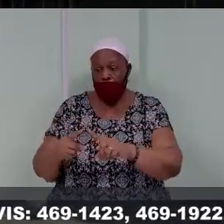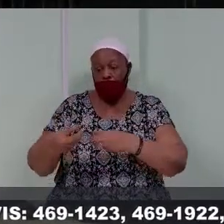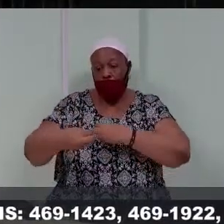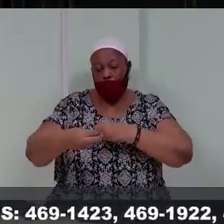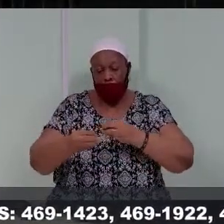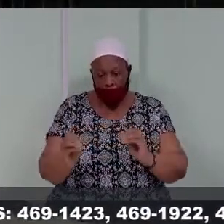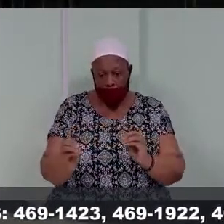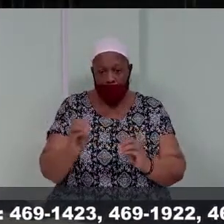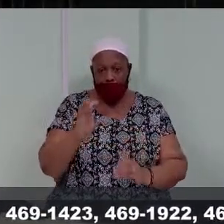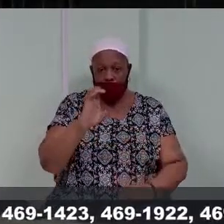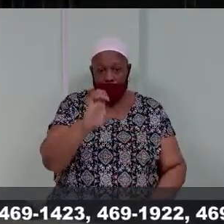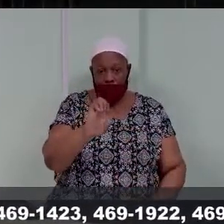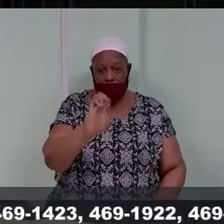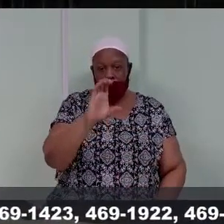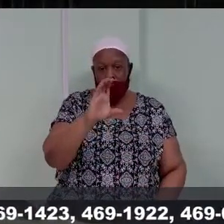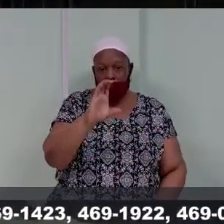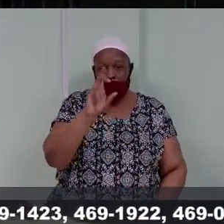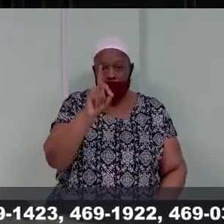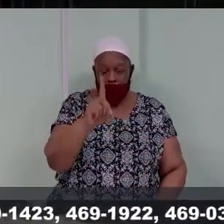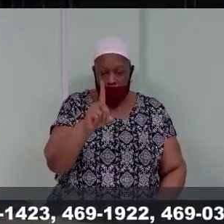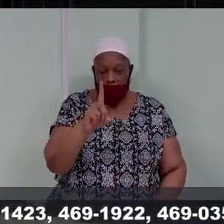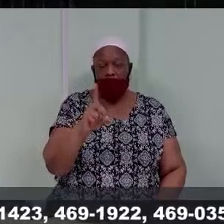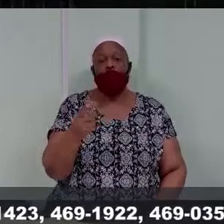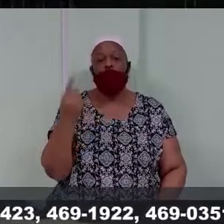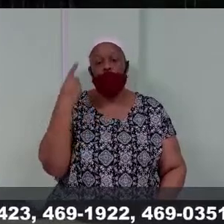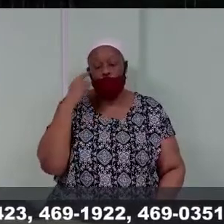Development Unit for an appointed interview.